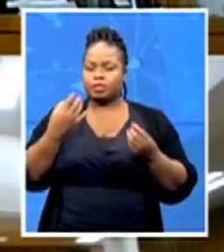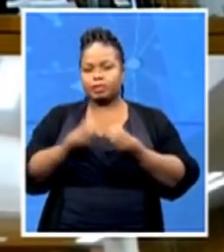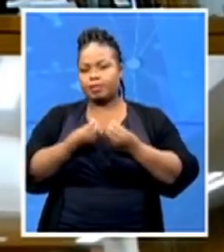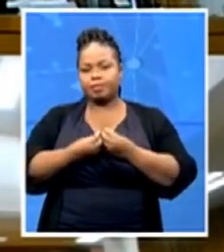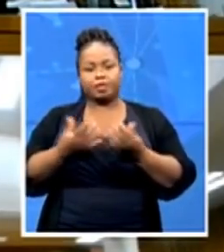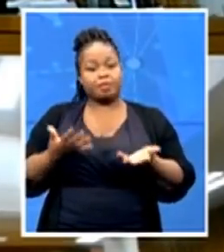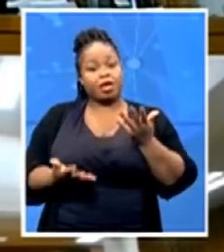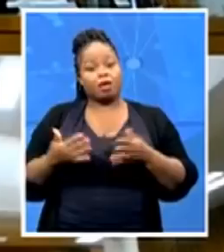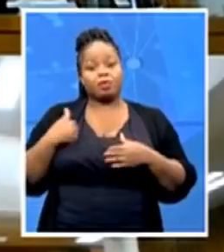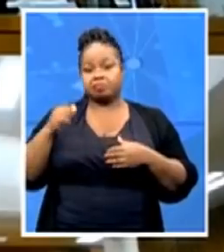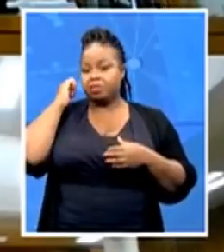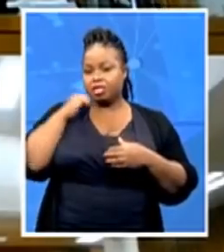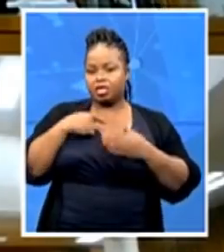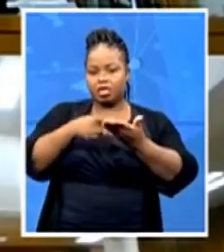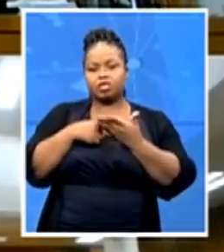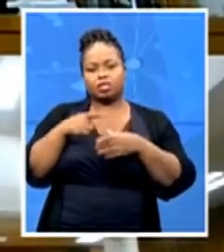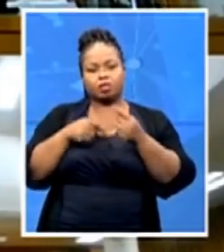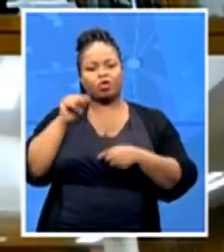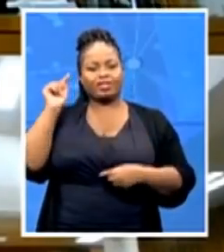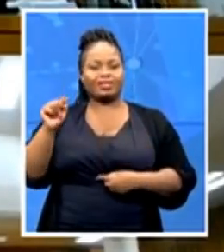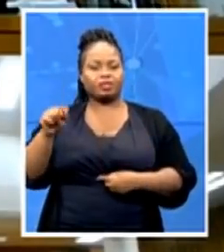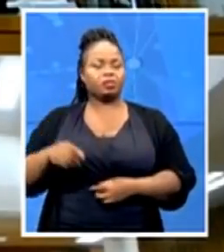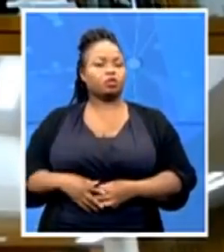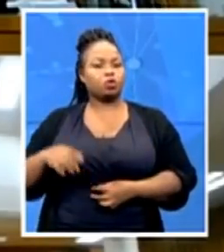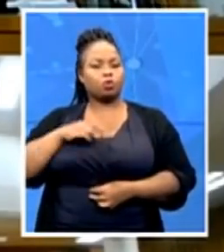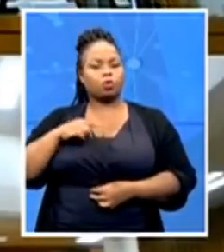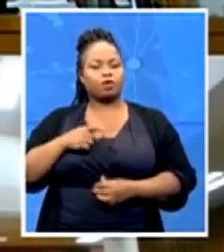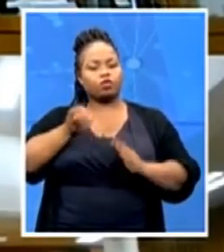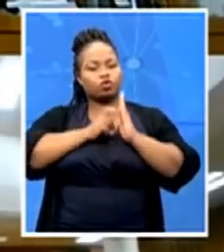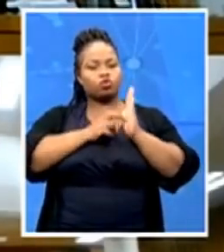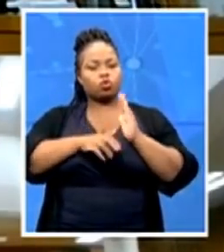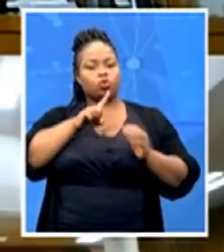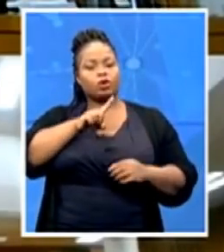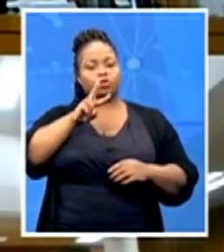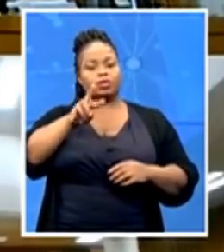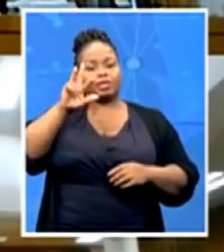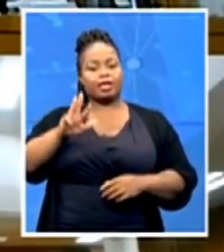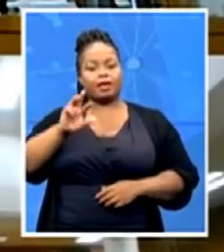has regard to Rule 129V of the rules,